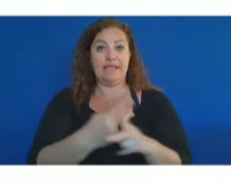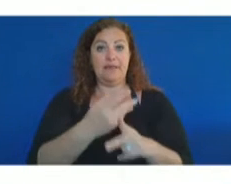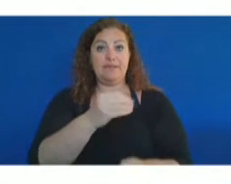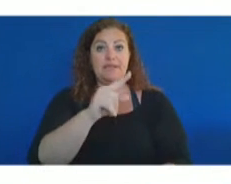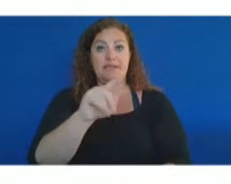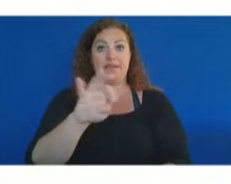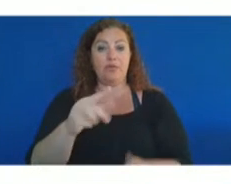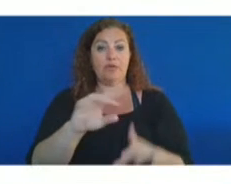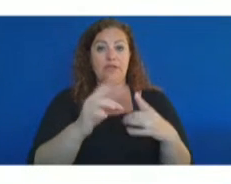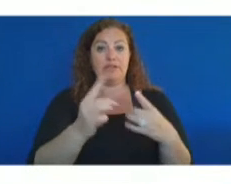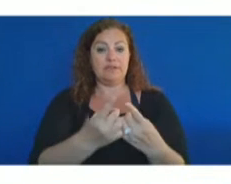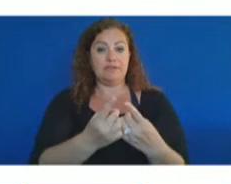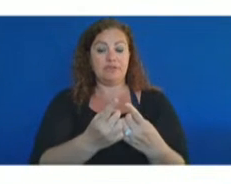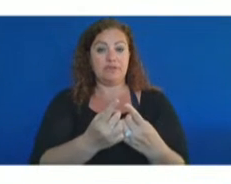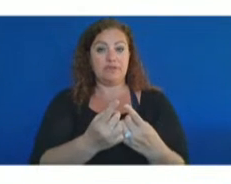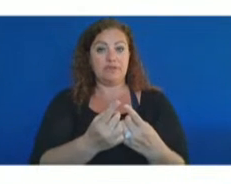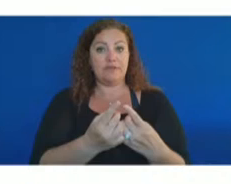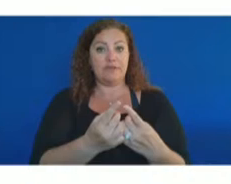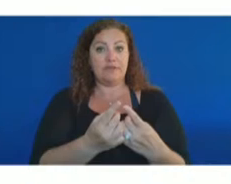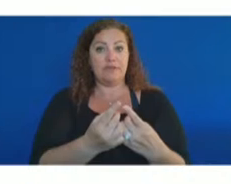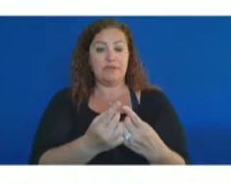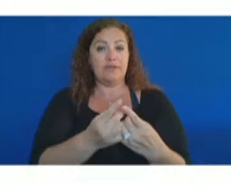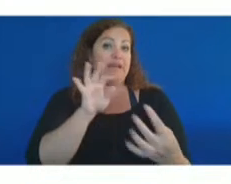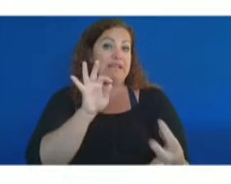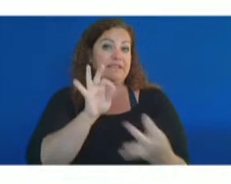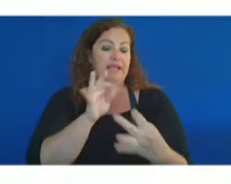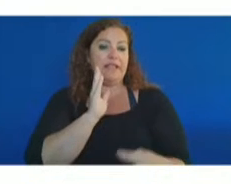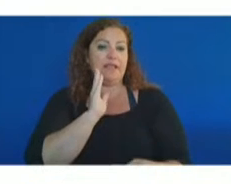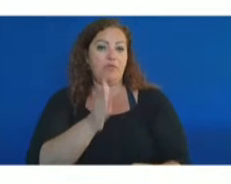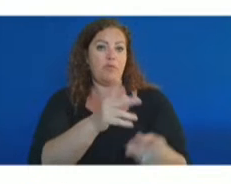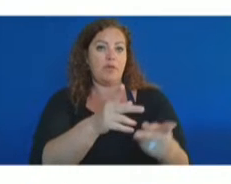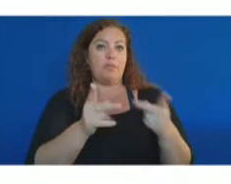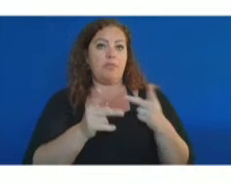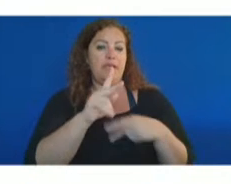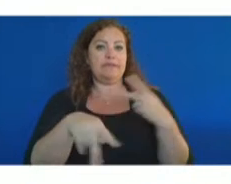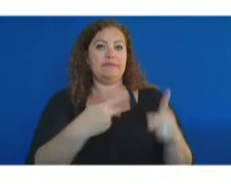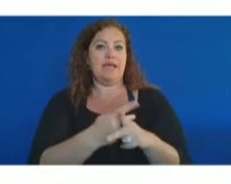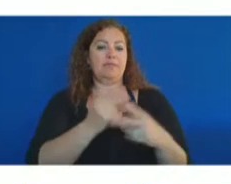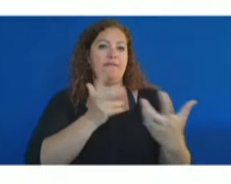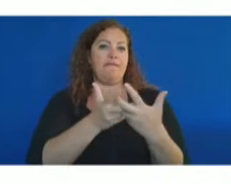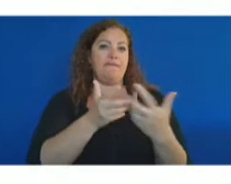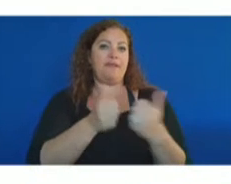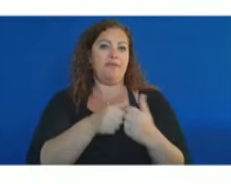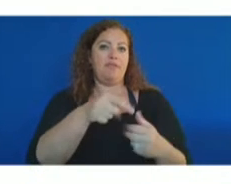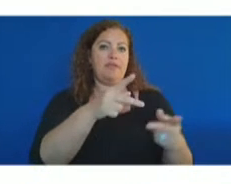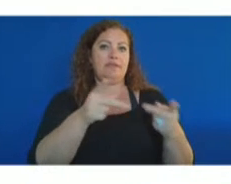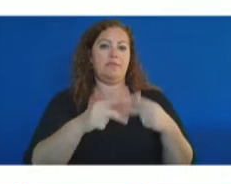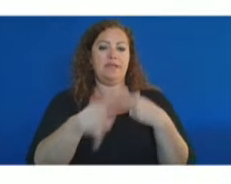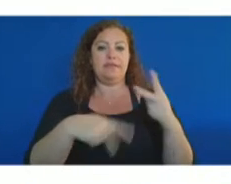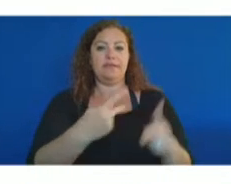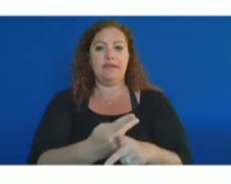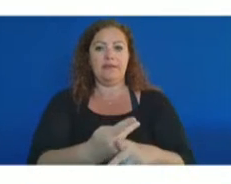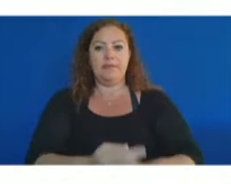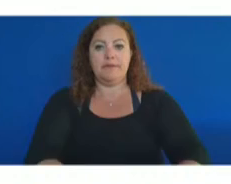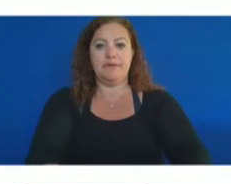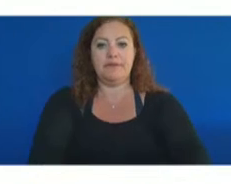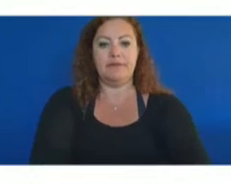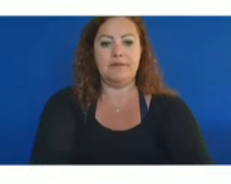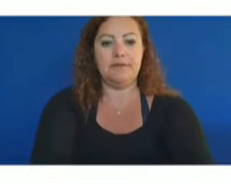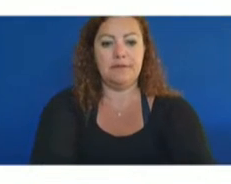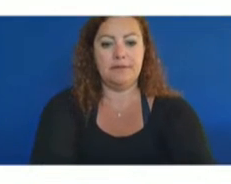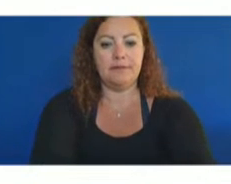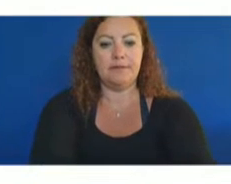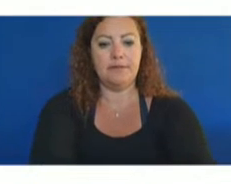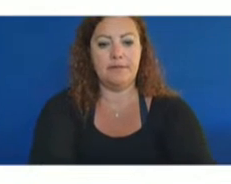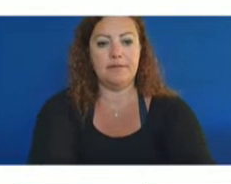go um ideally go with those Place types or align with those Place types so um in this casee we